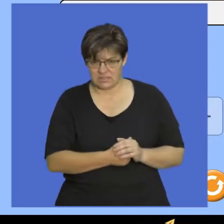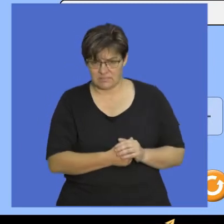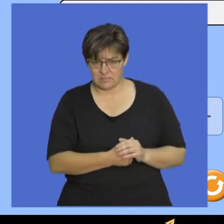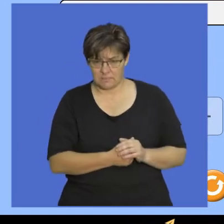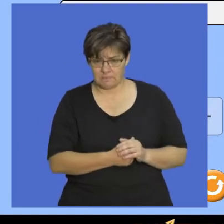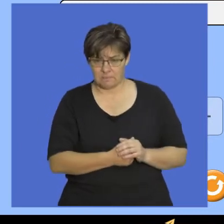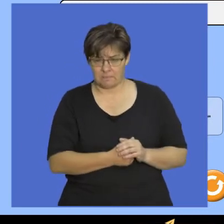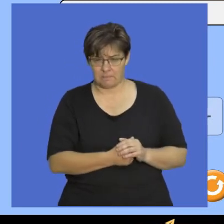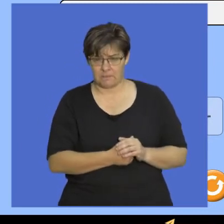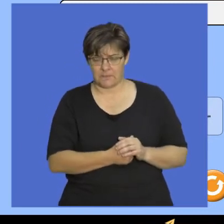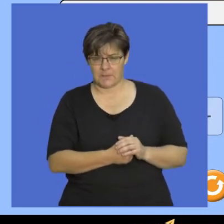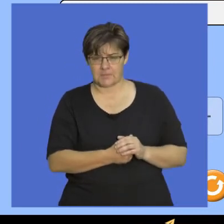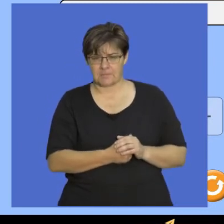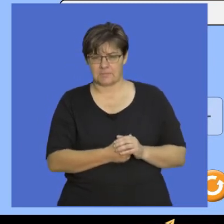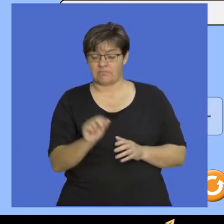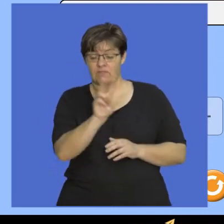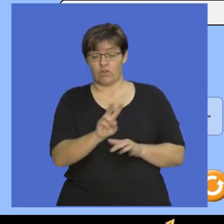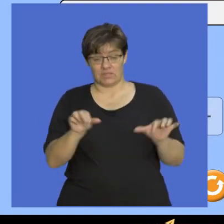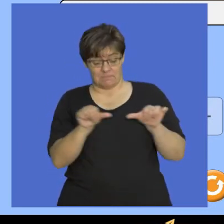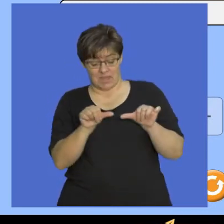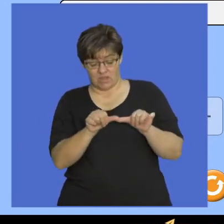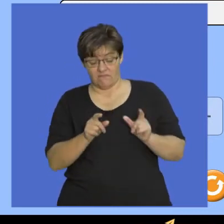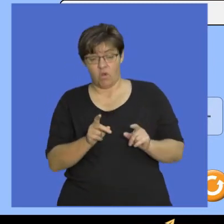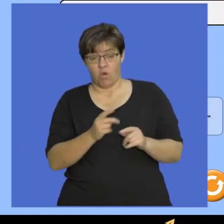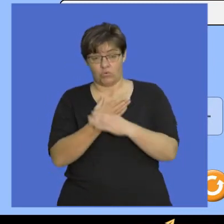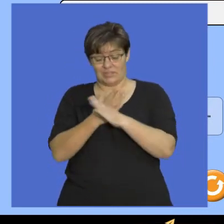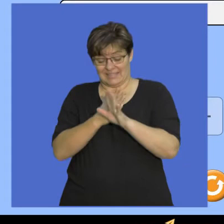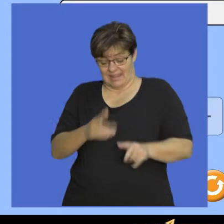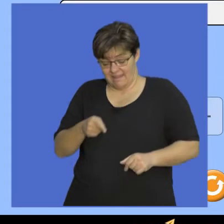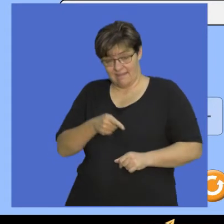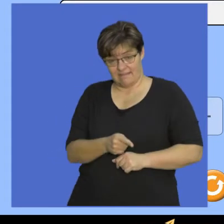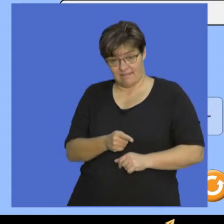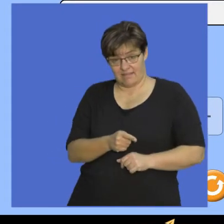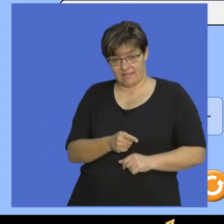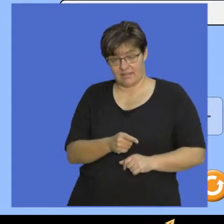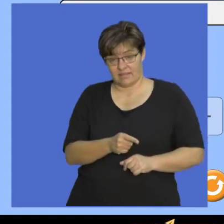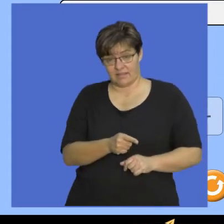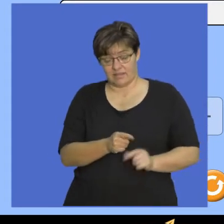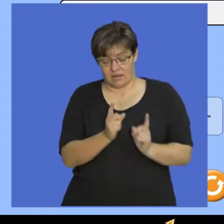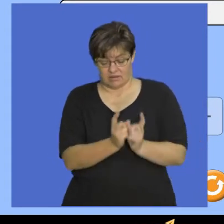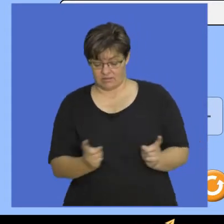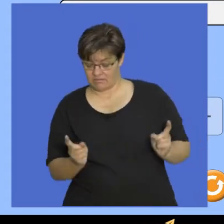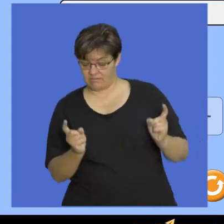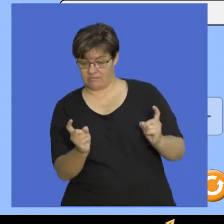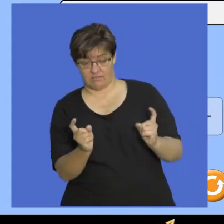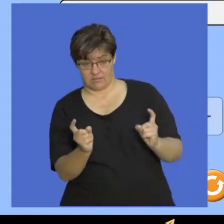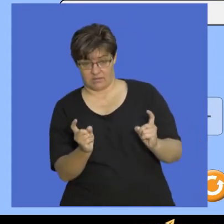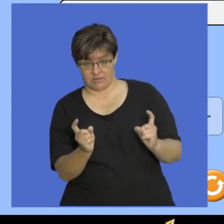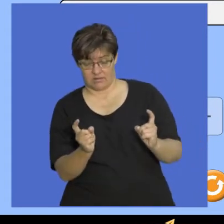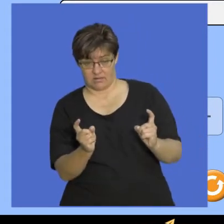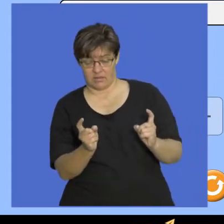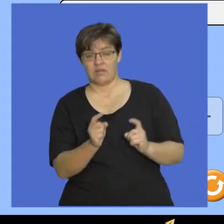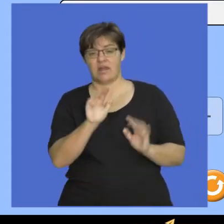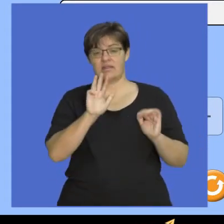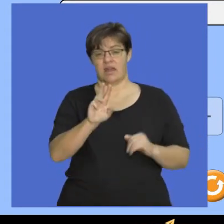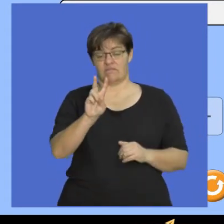Now, if we are to measure the voltage across the resistor, we'll obviously take the terminals across the